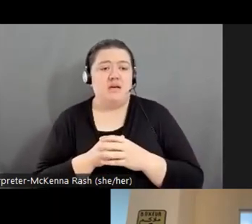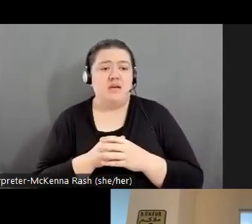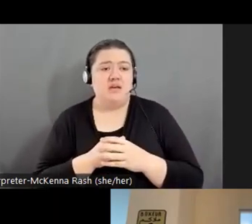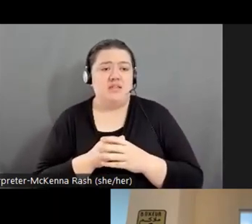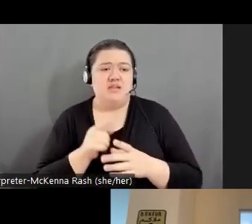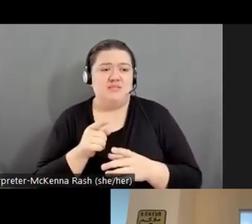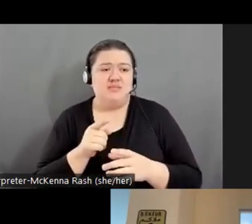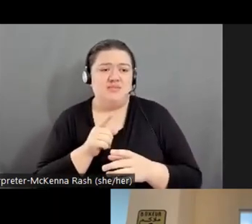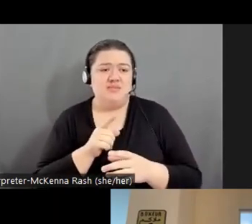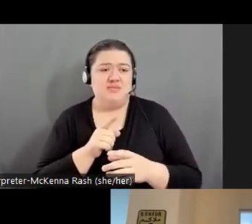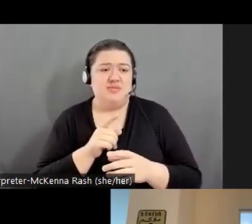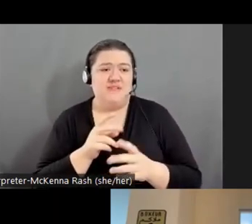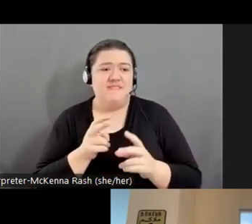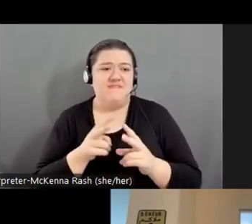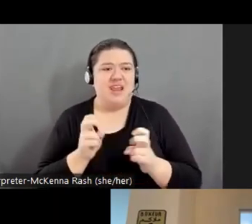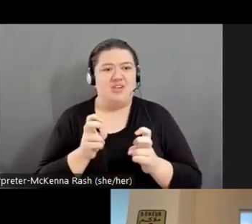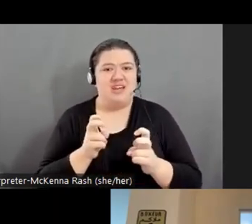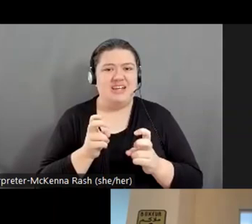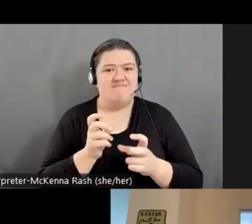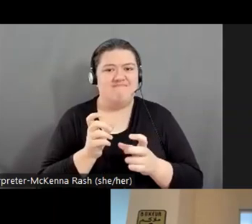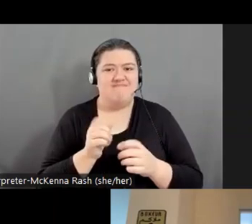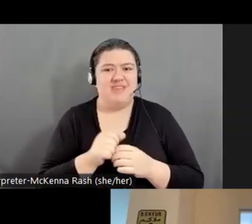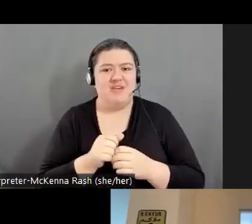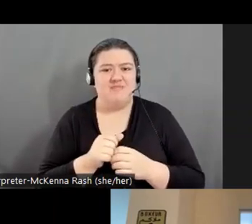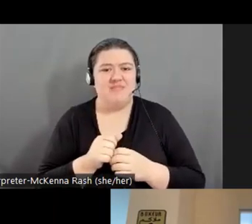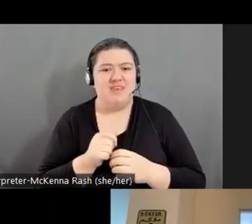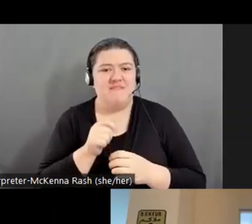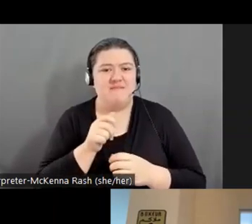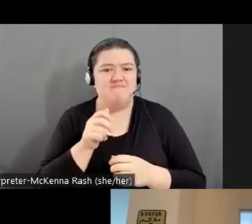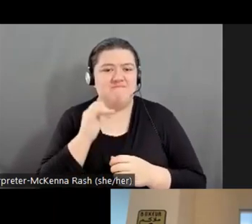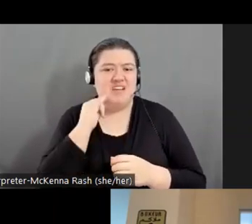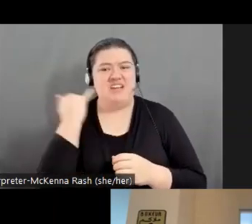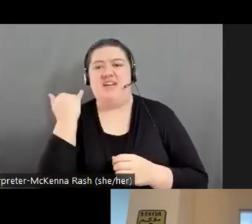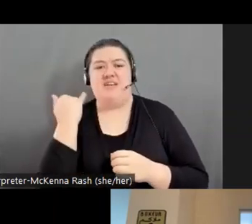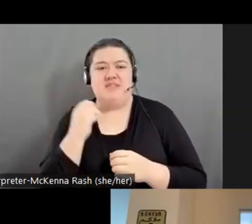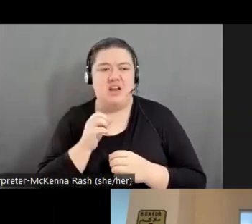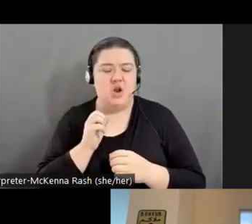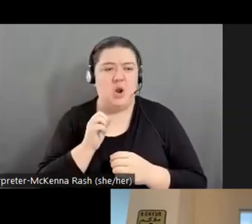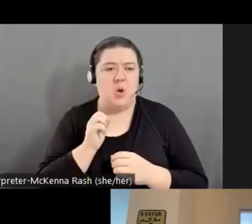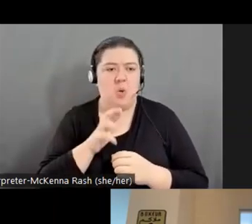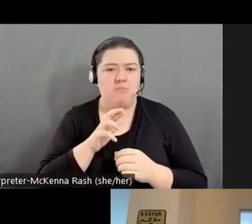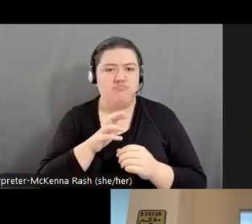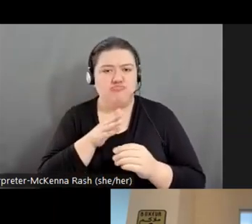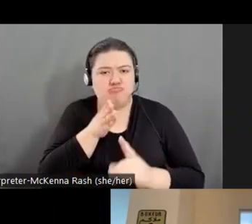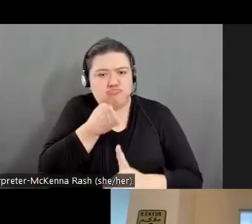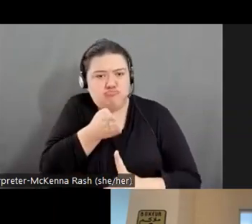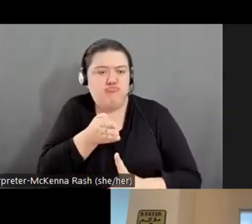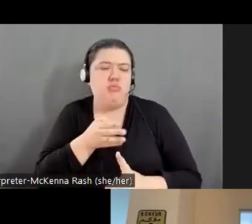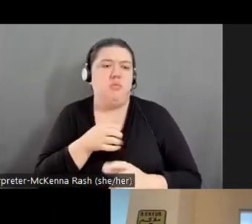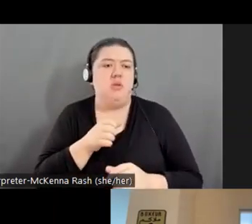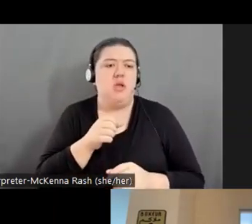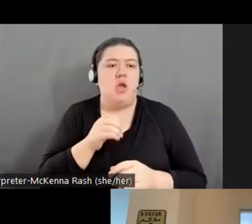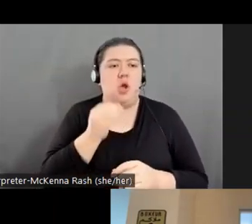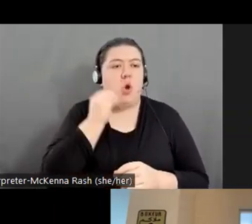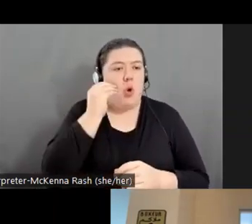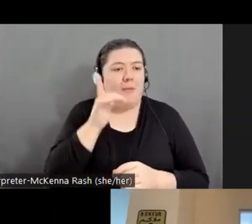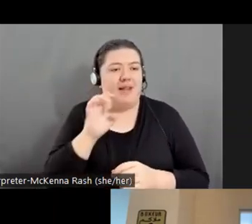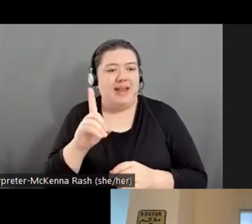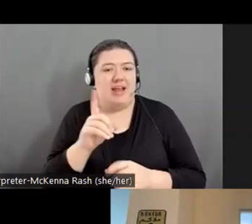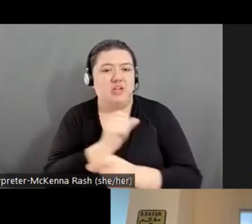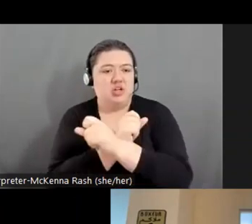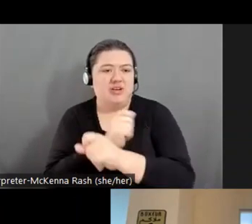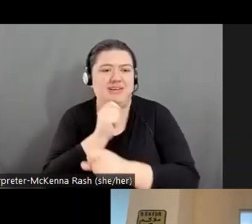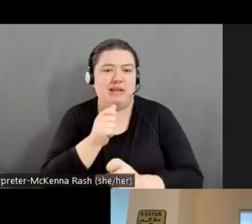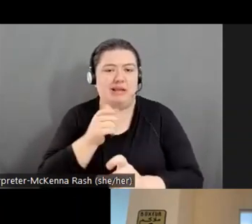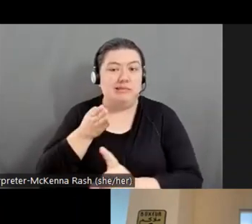almost out of like vindictiveness or going actively doing it. Homeland Security isn't monitoring artist contacts